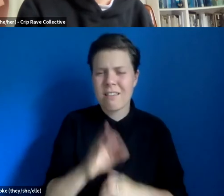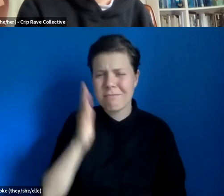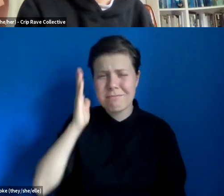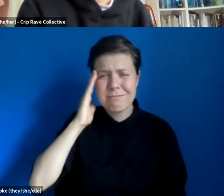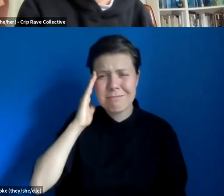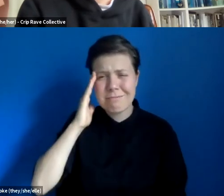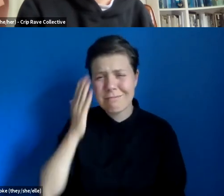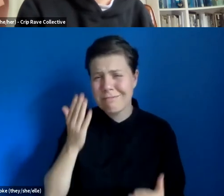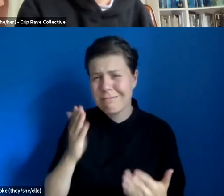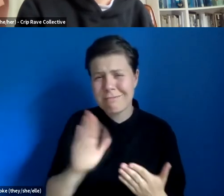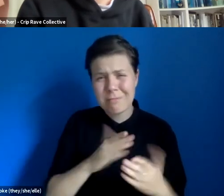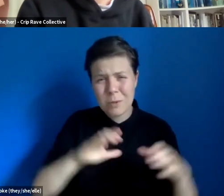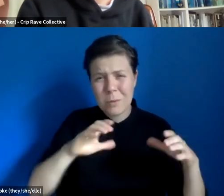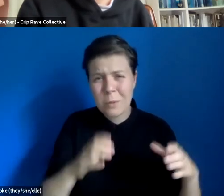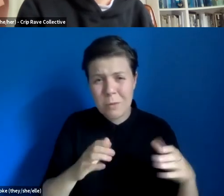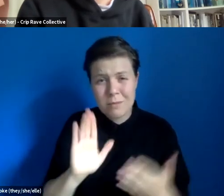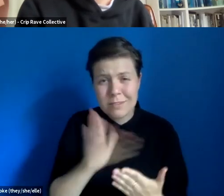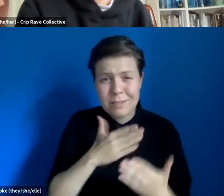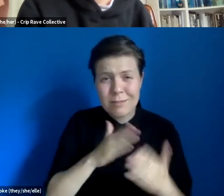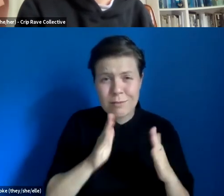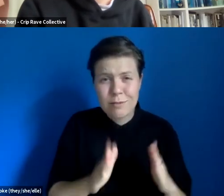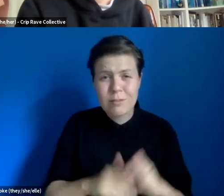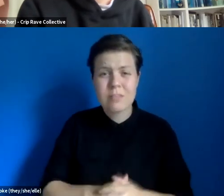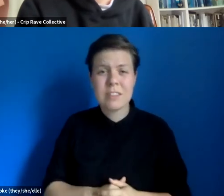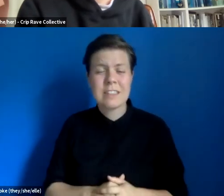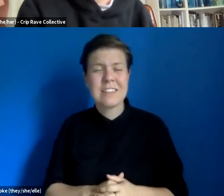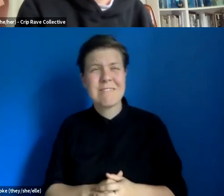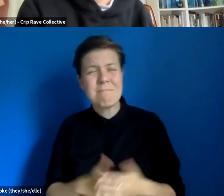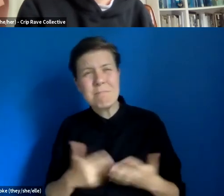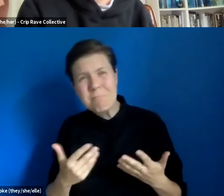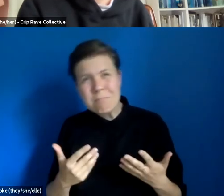choir or an organized ensemble,